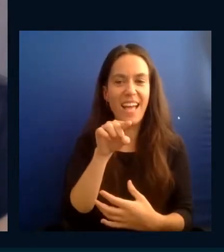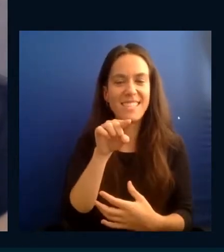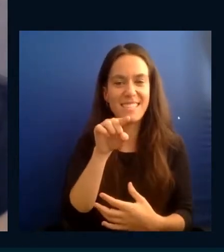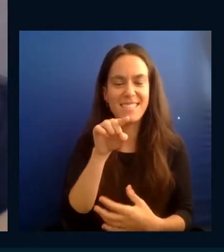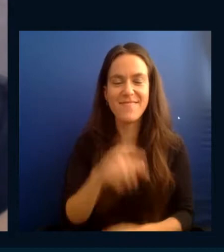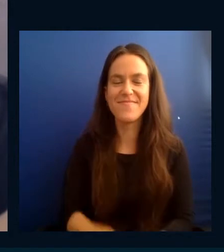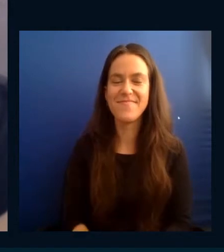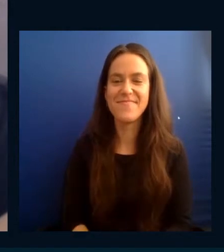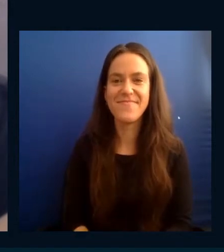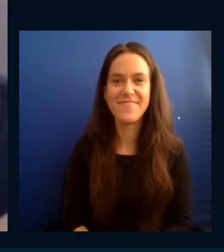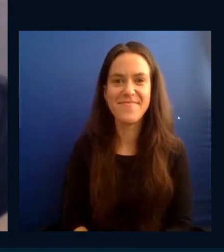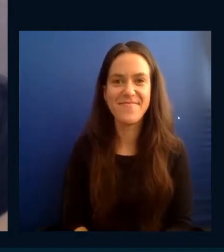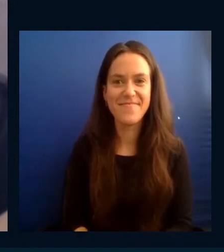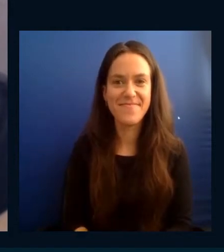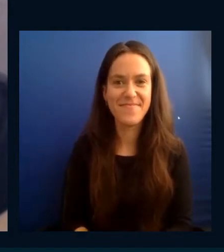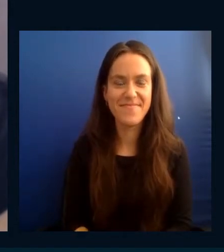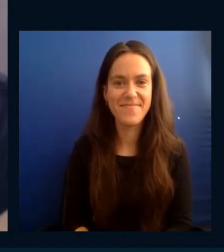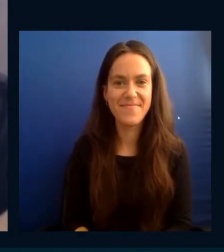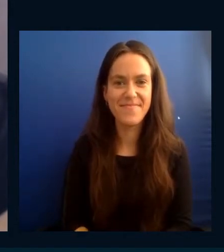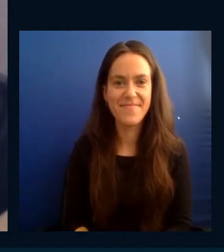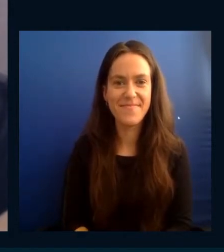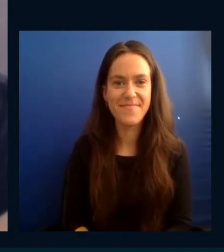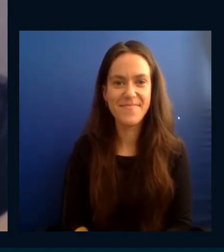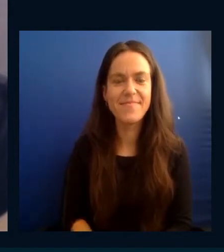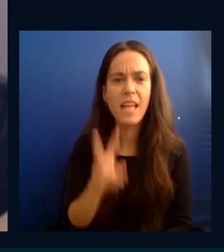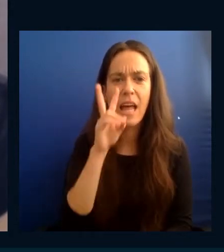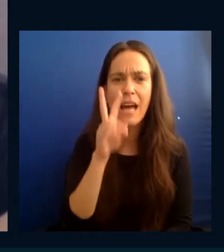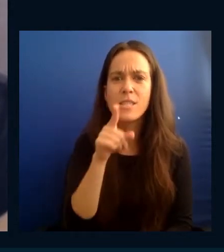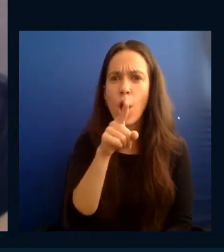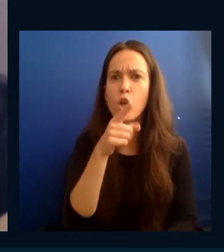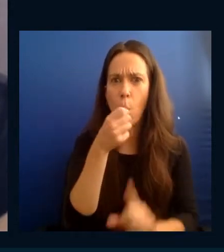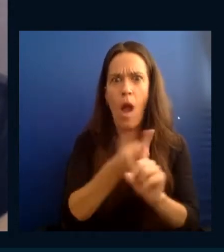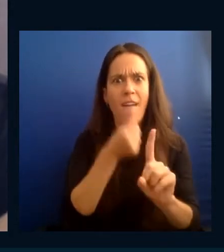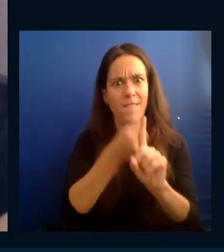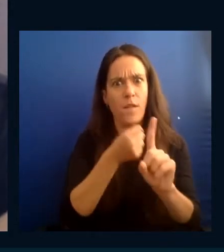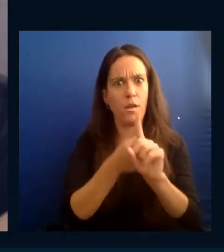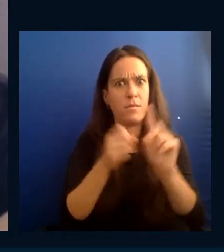So yeah, I've noticed that you were a cloud advocate for a while now.